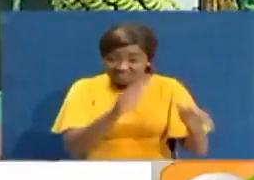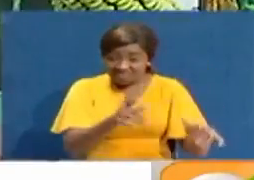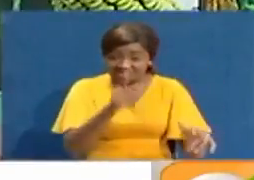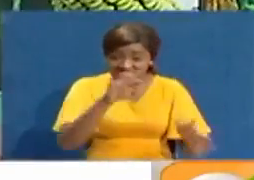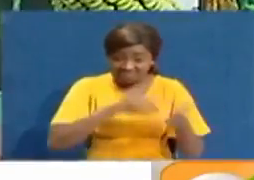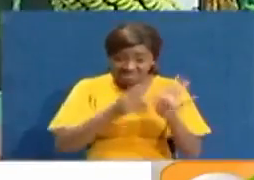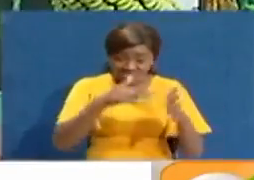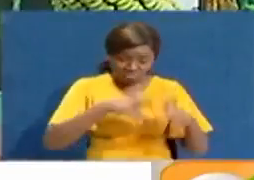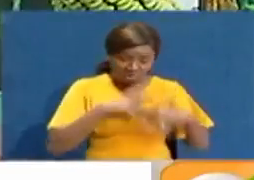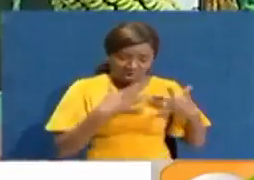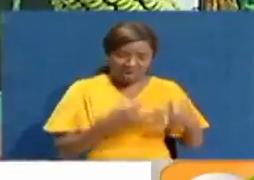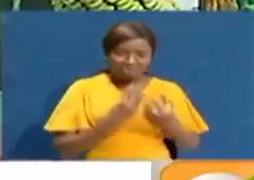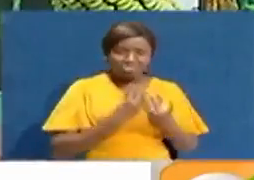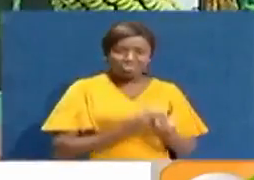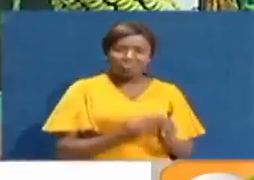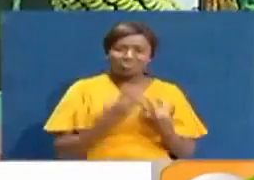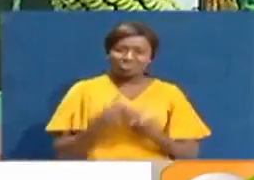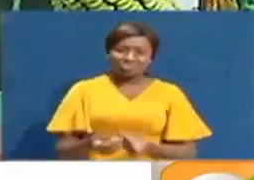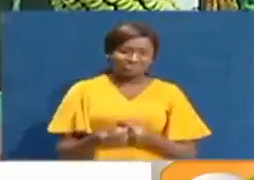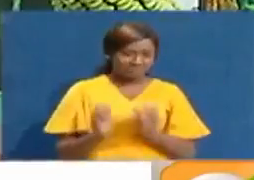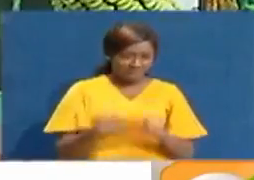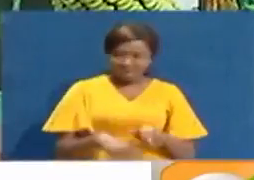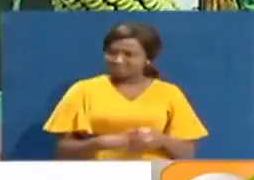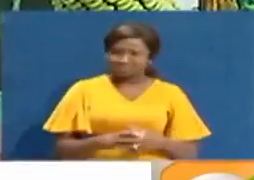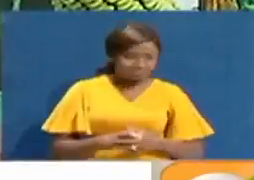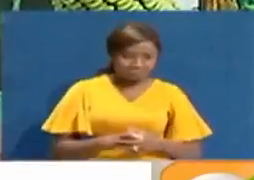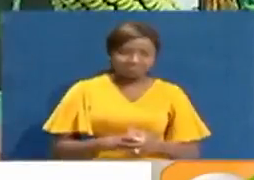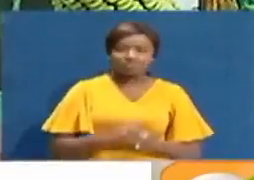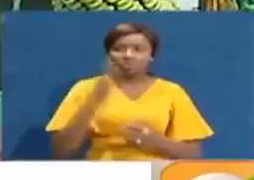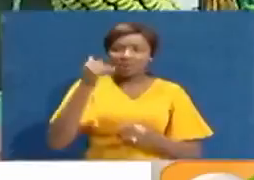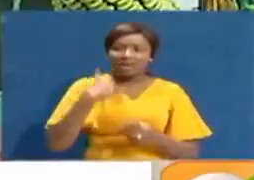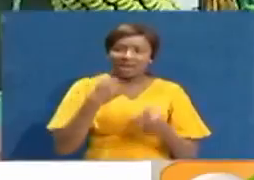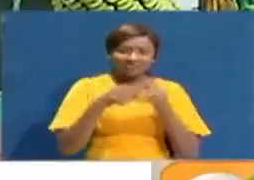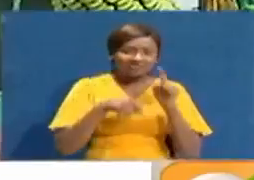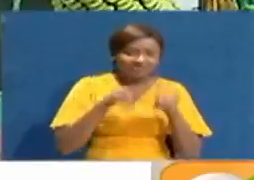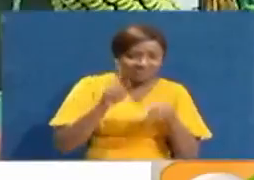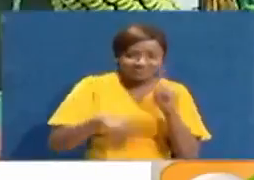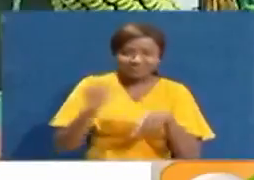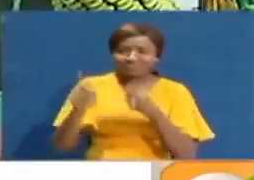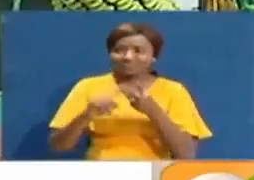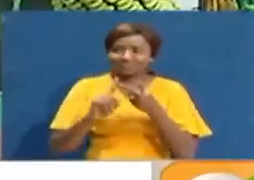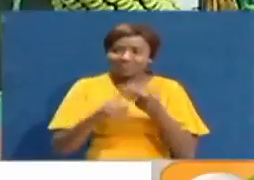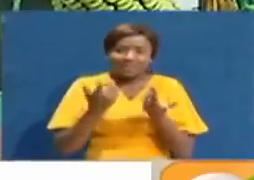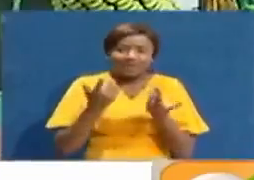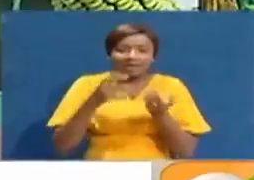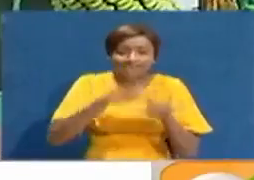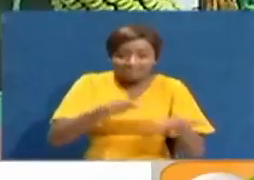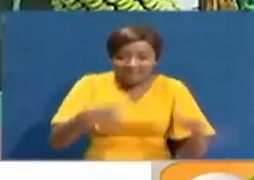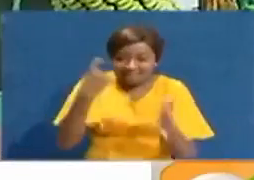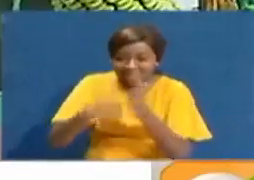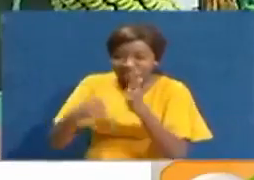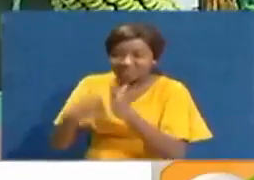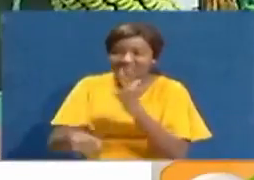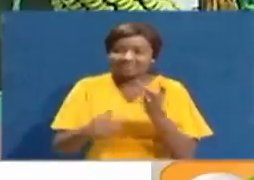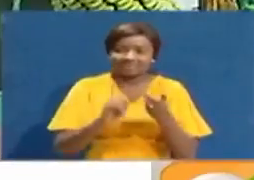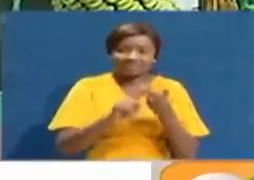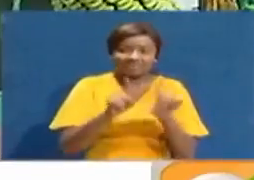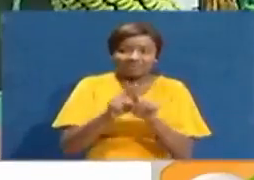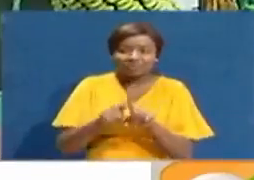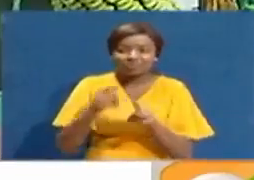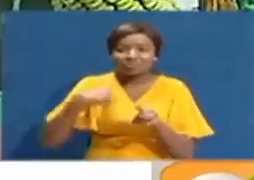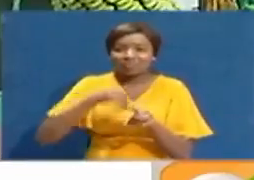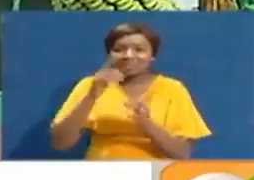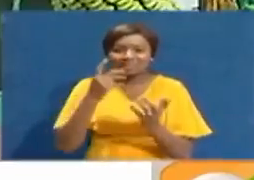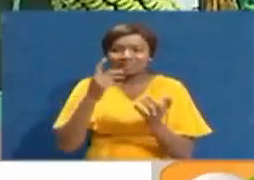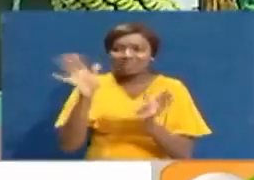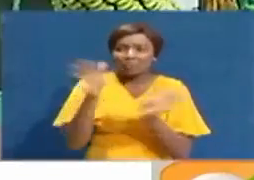has to deal with so many variables: the seed, the fertilizer, labor, market prices, and then you have the